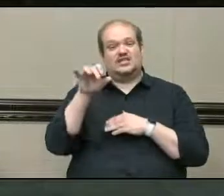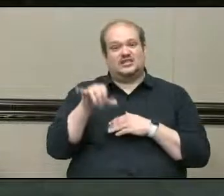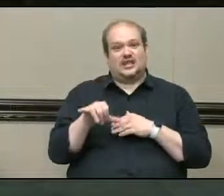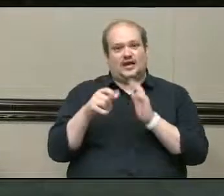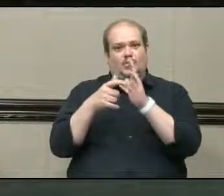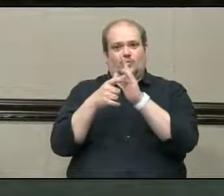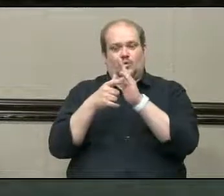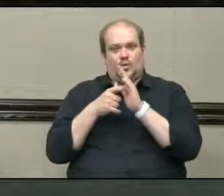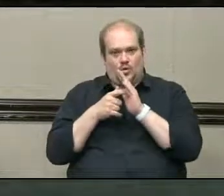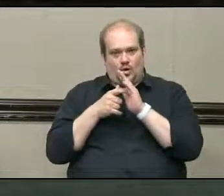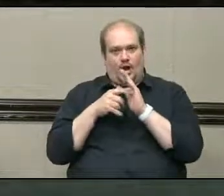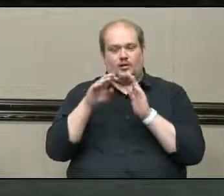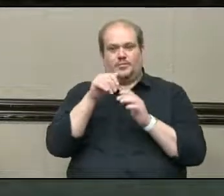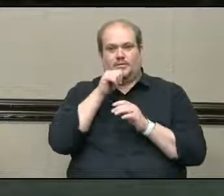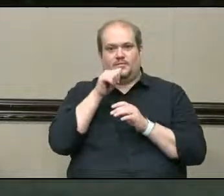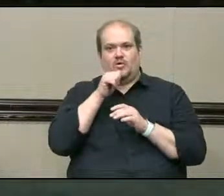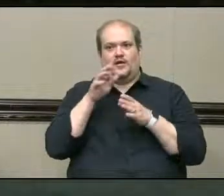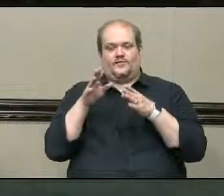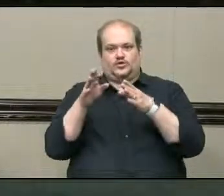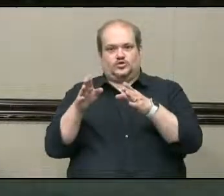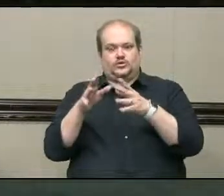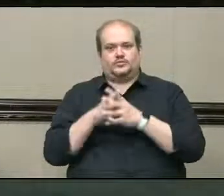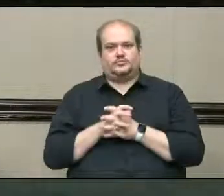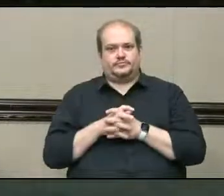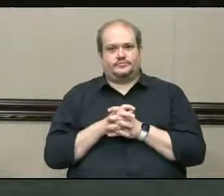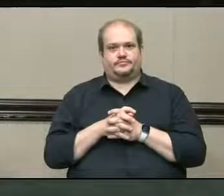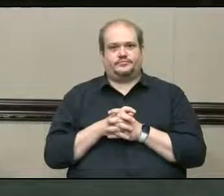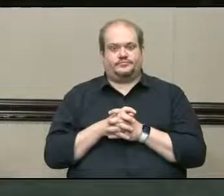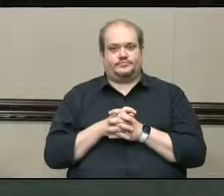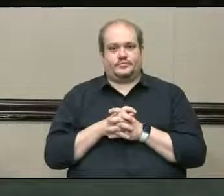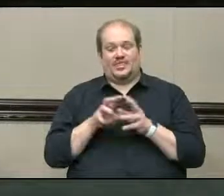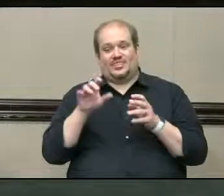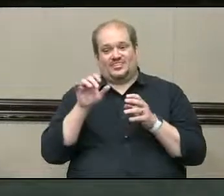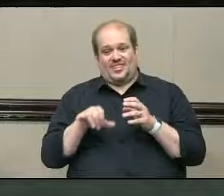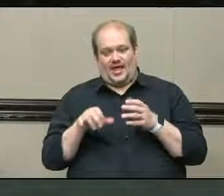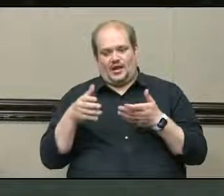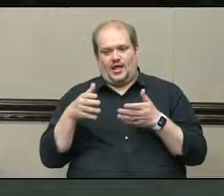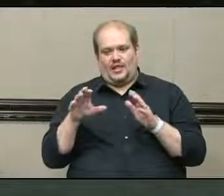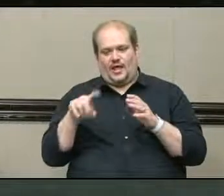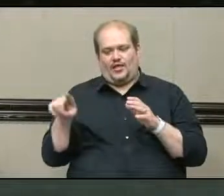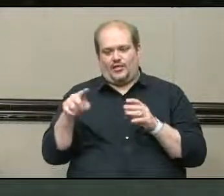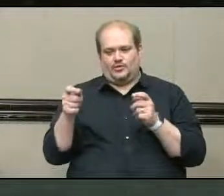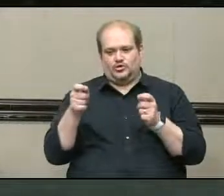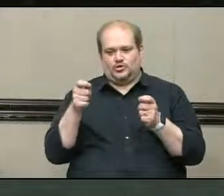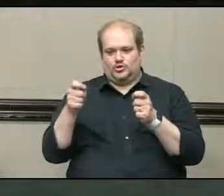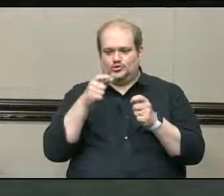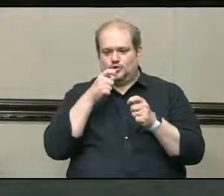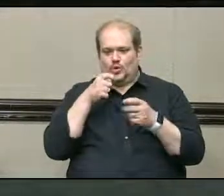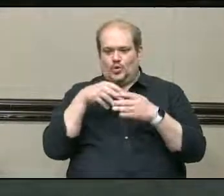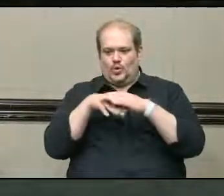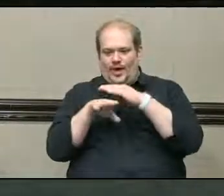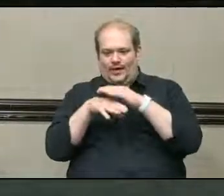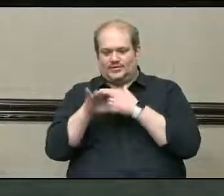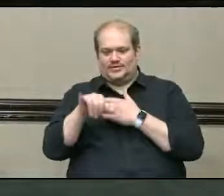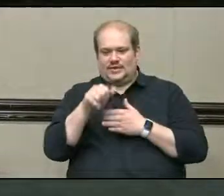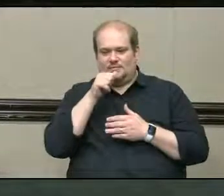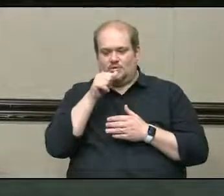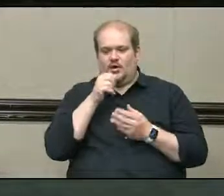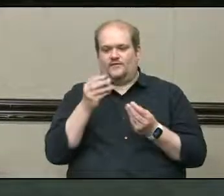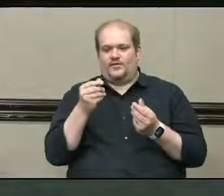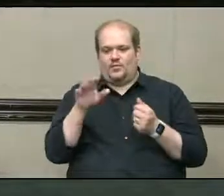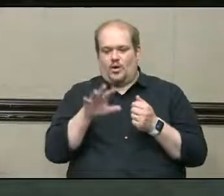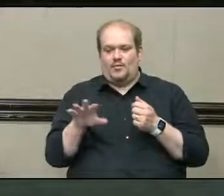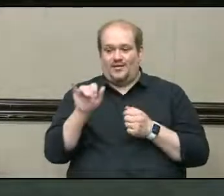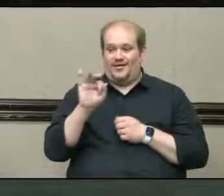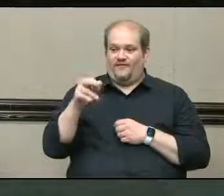are required to be a private street. That way it allows them to control who gains access to that private property.